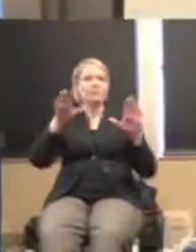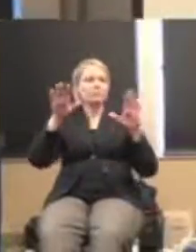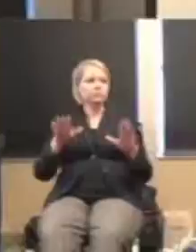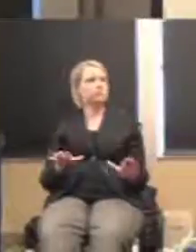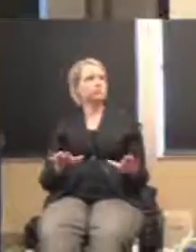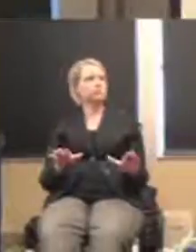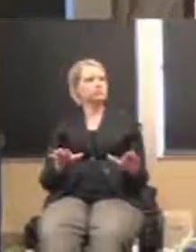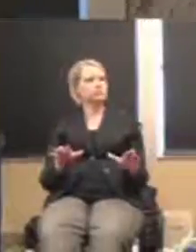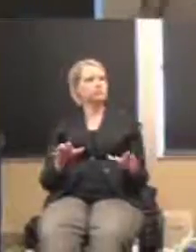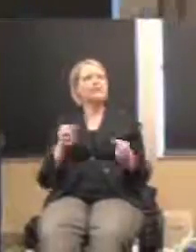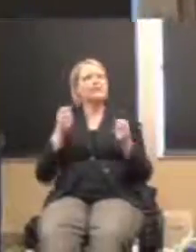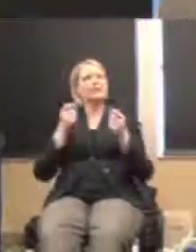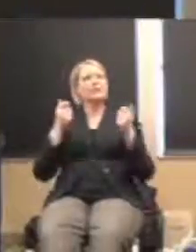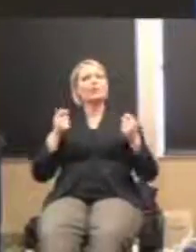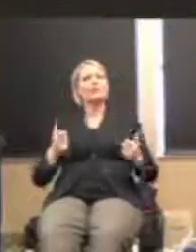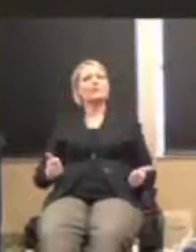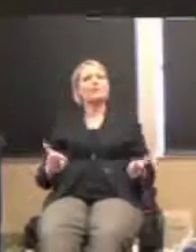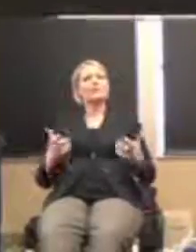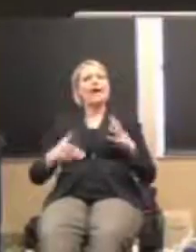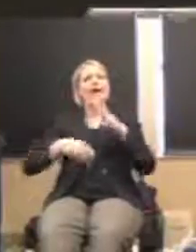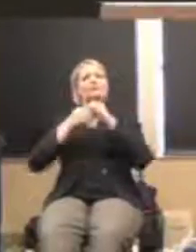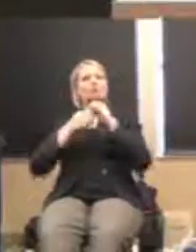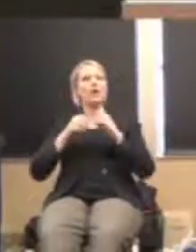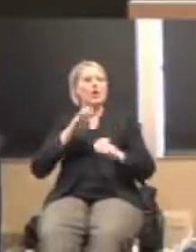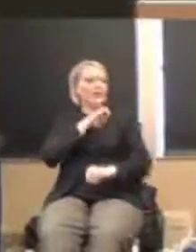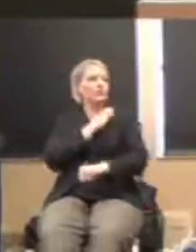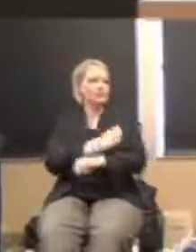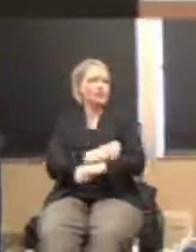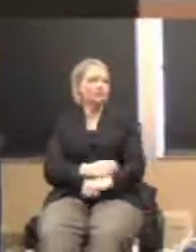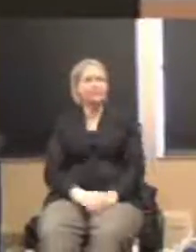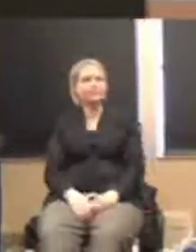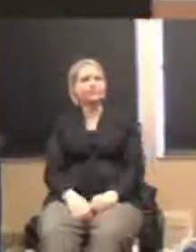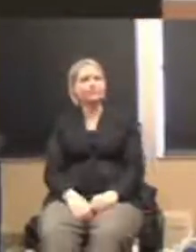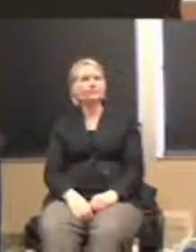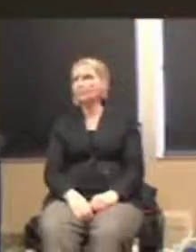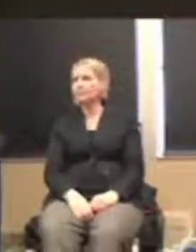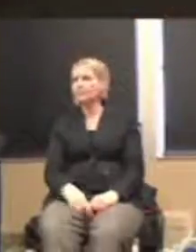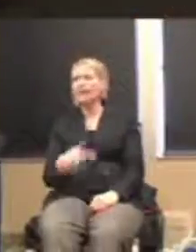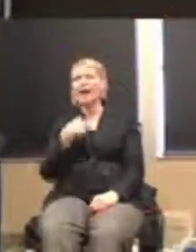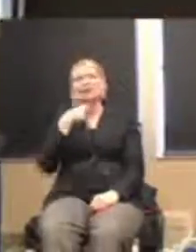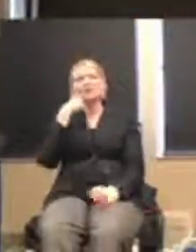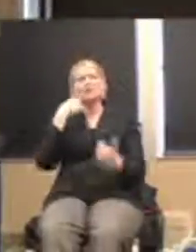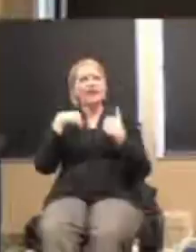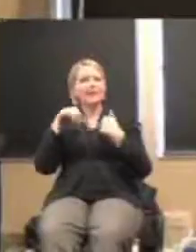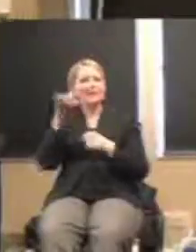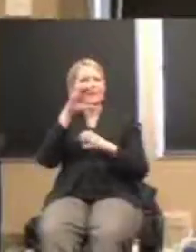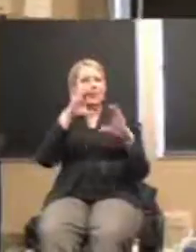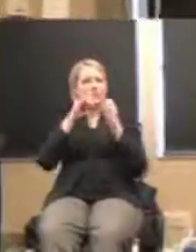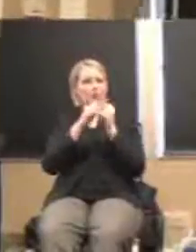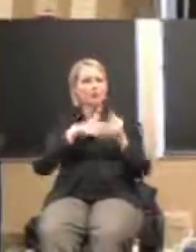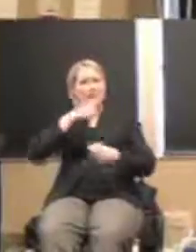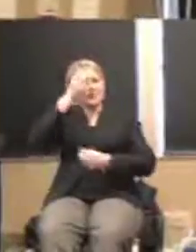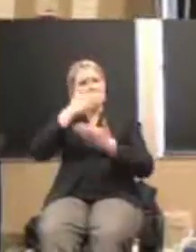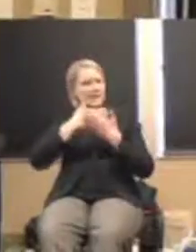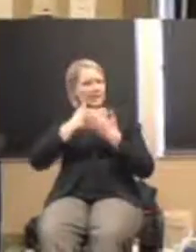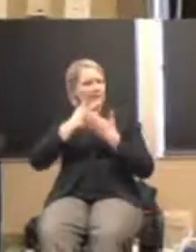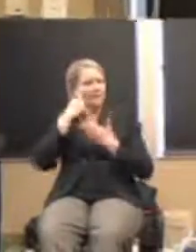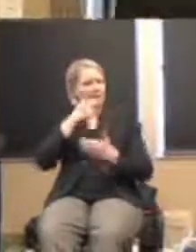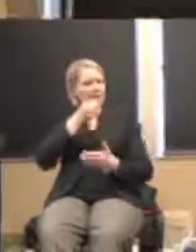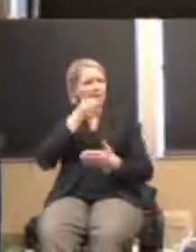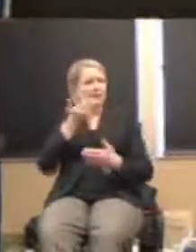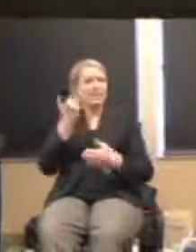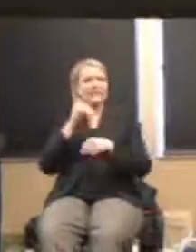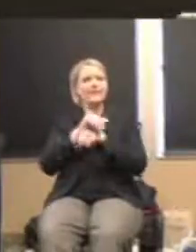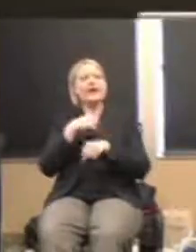to get rid of some of That extra energy. I just had the same conversation with my son over dinner last night. I said, what was your high for today?